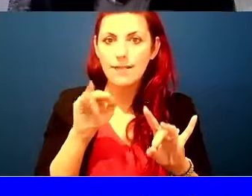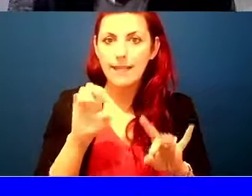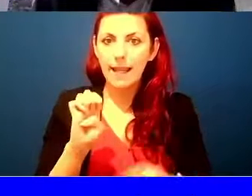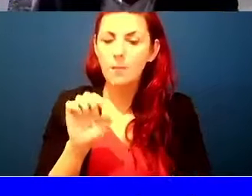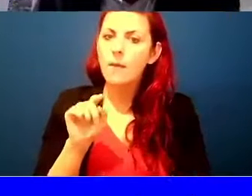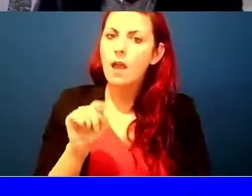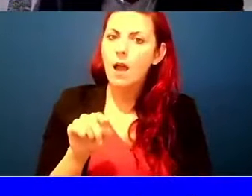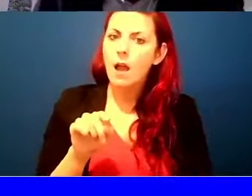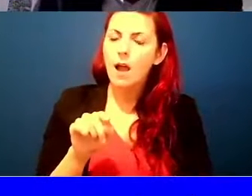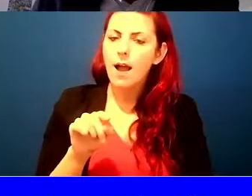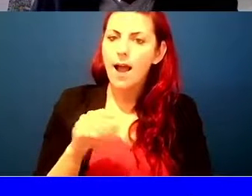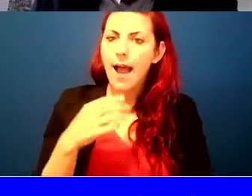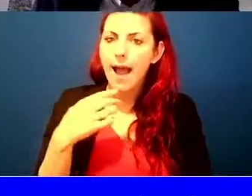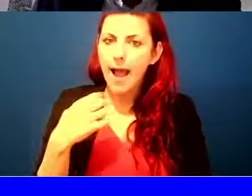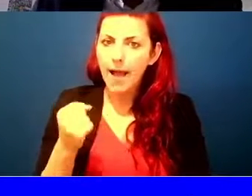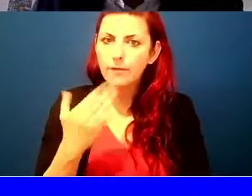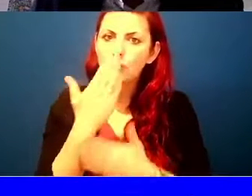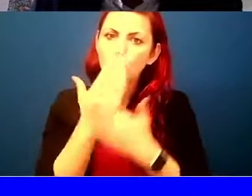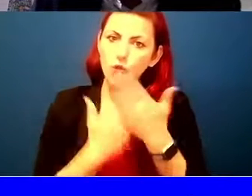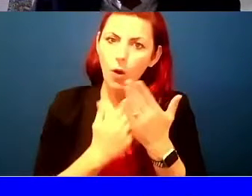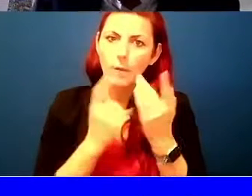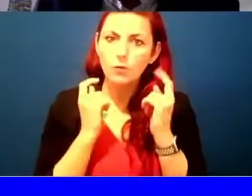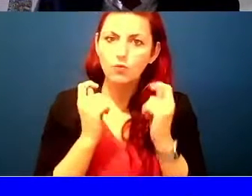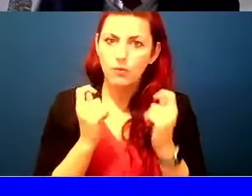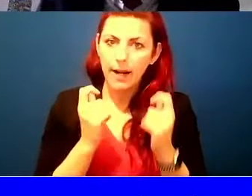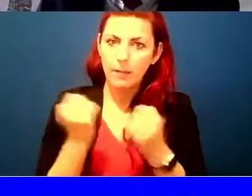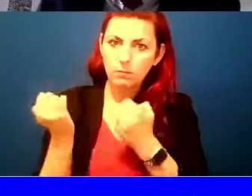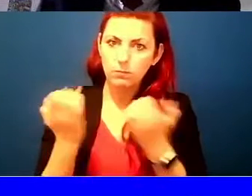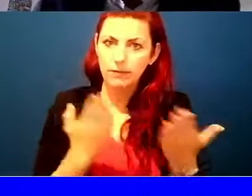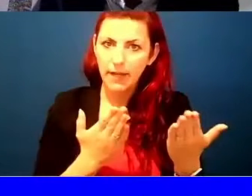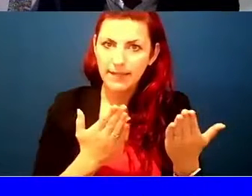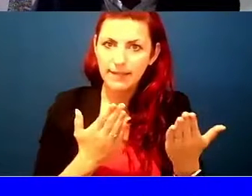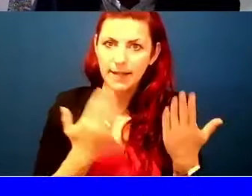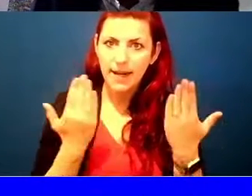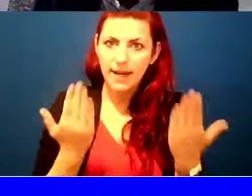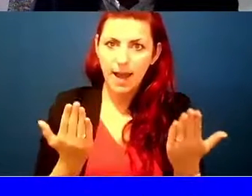There is some training that's now being provided